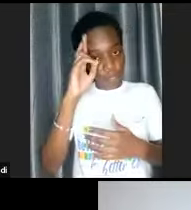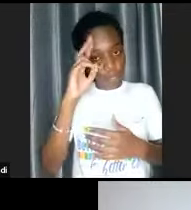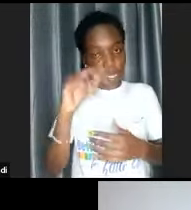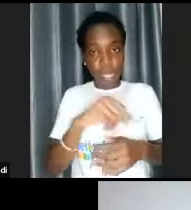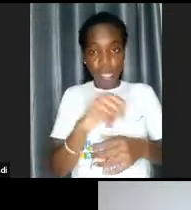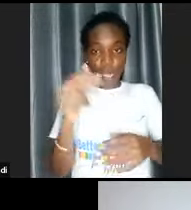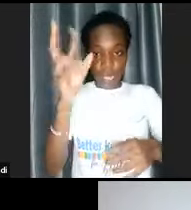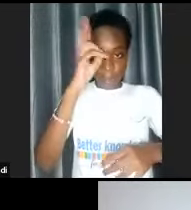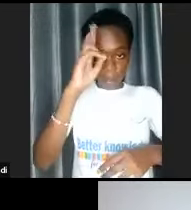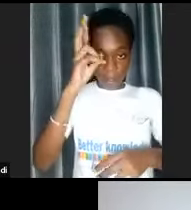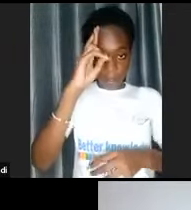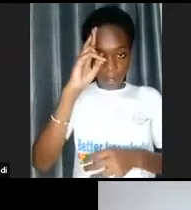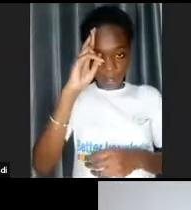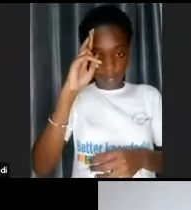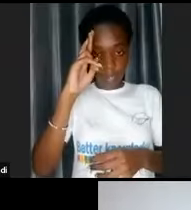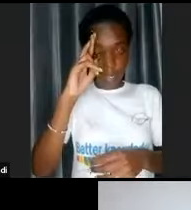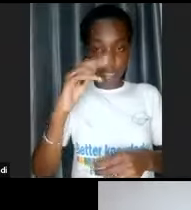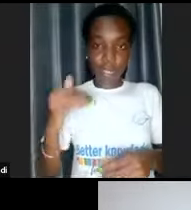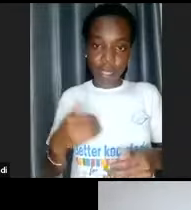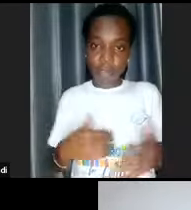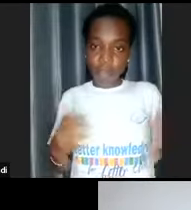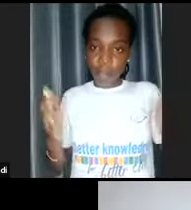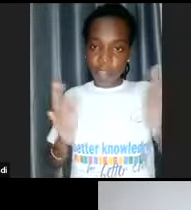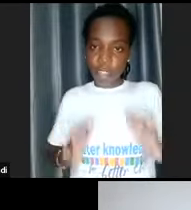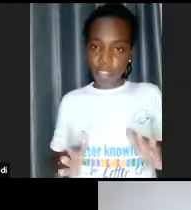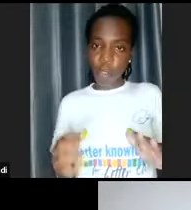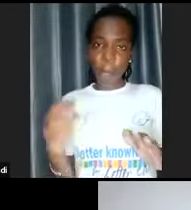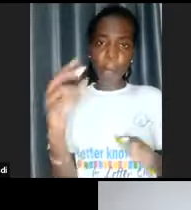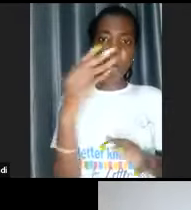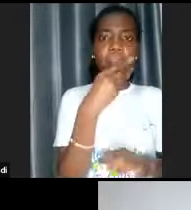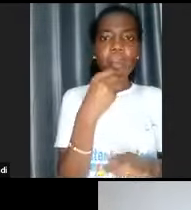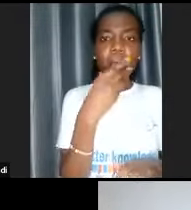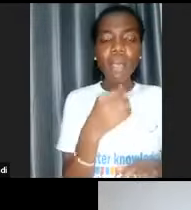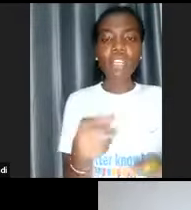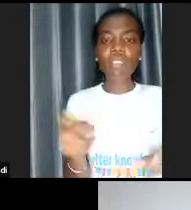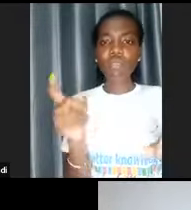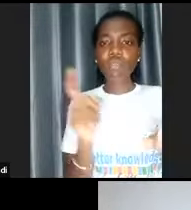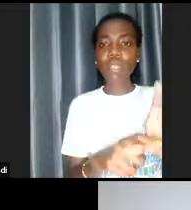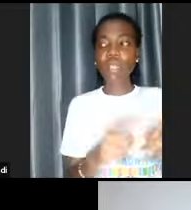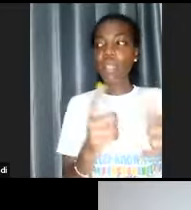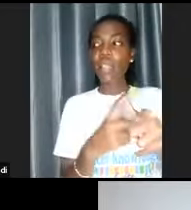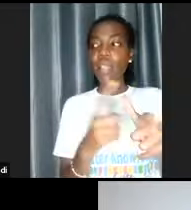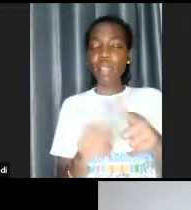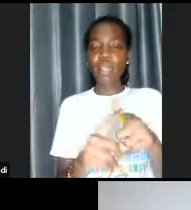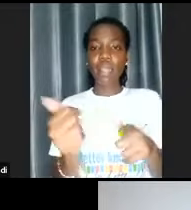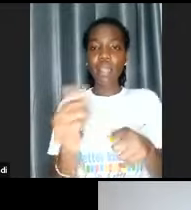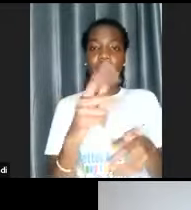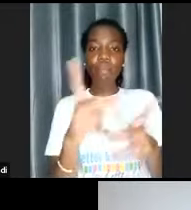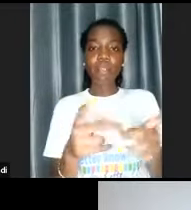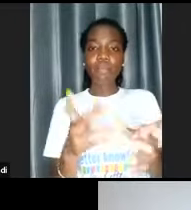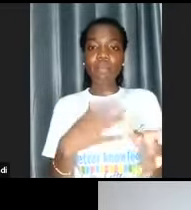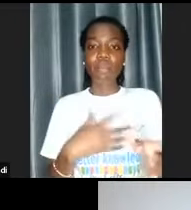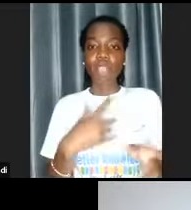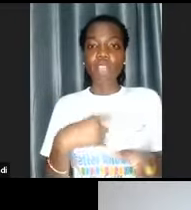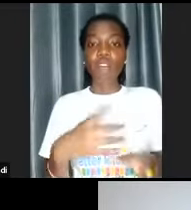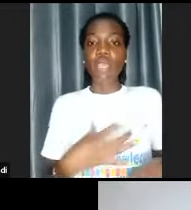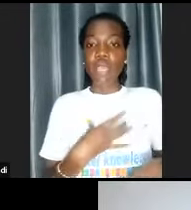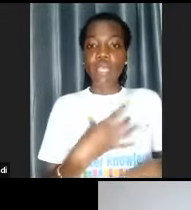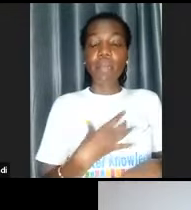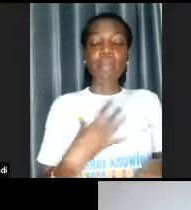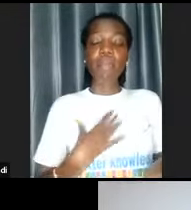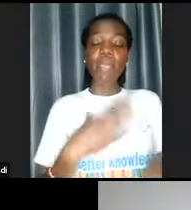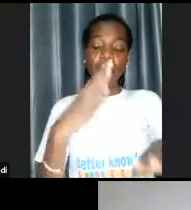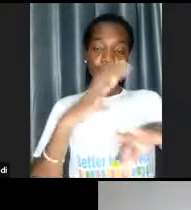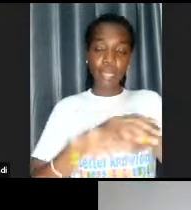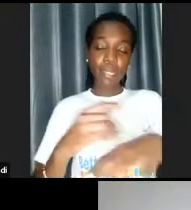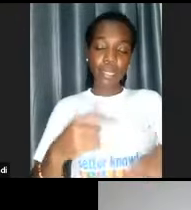person who could be the man of peace. I unite people. And everywhere I went, even visit, I will find myself starting circles. I have